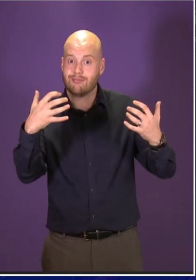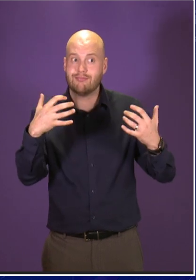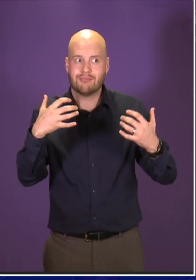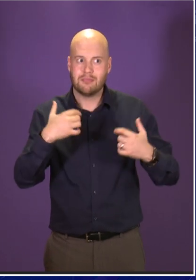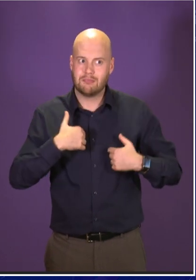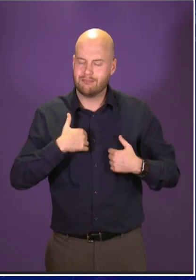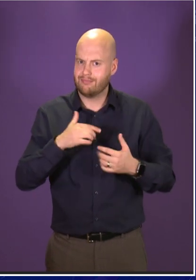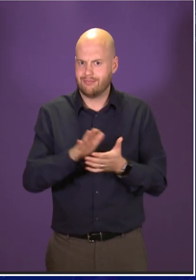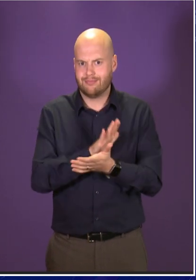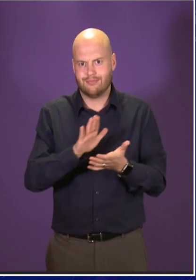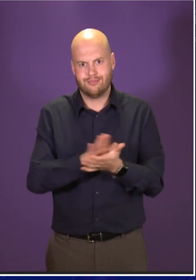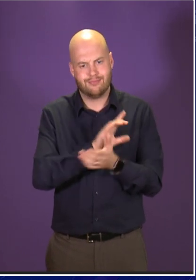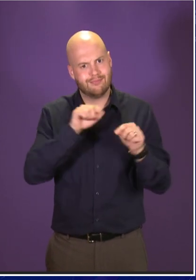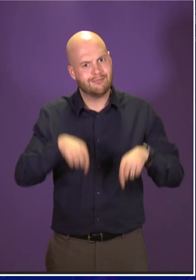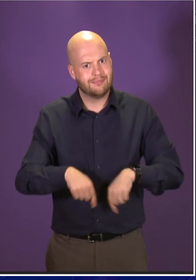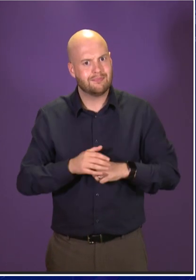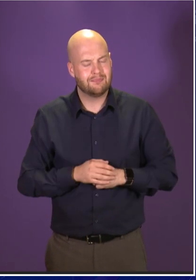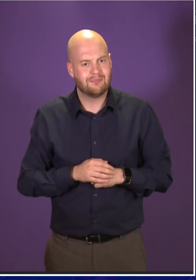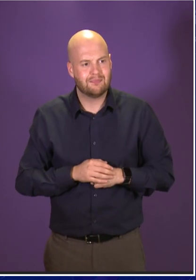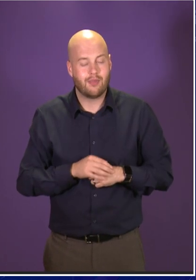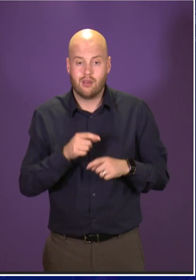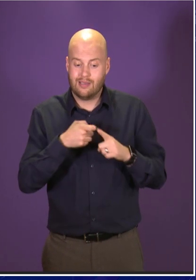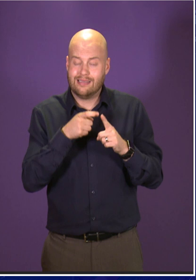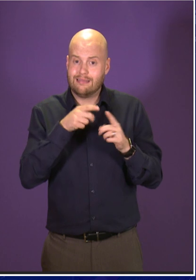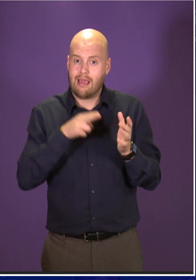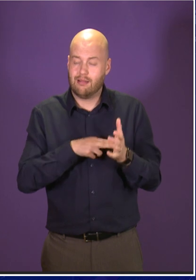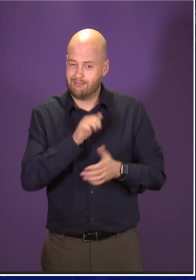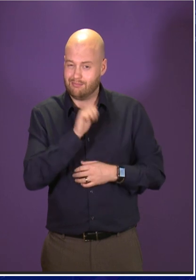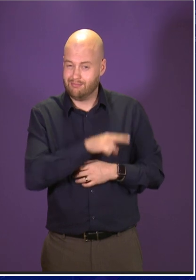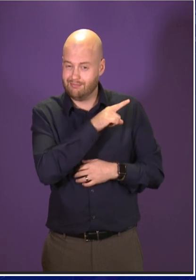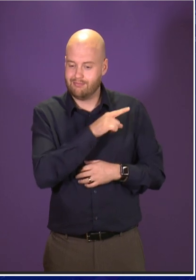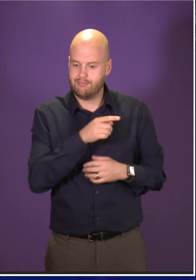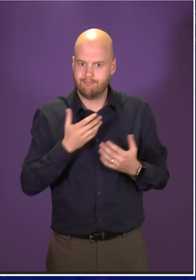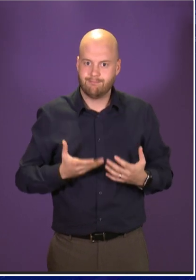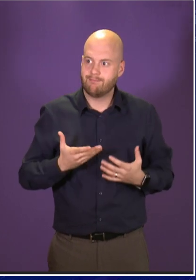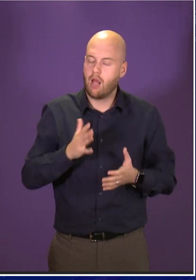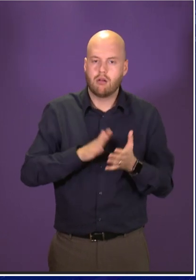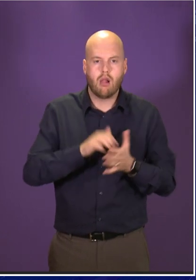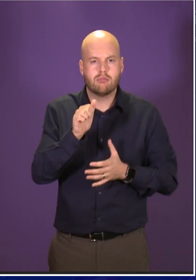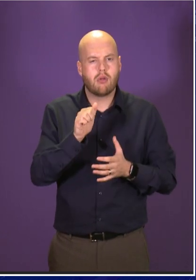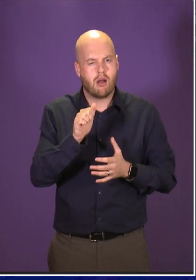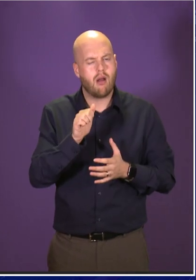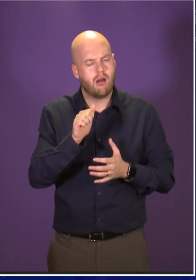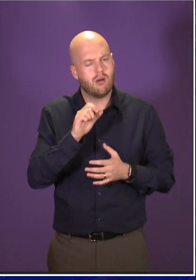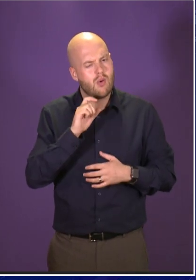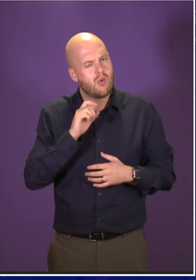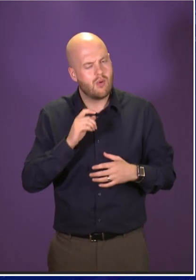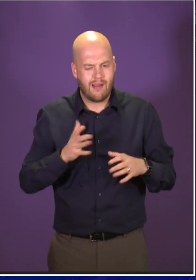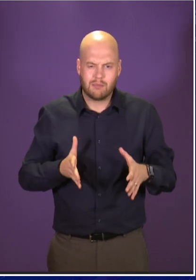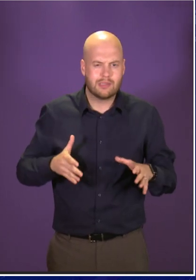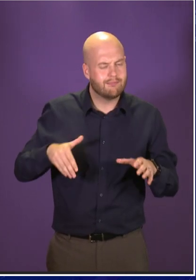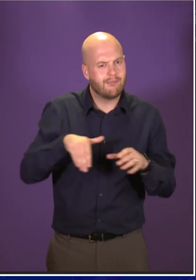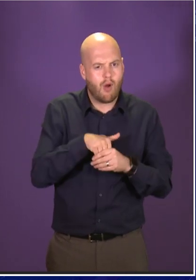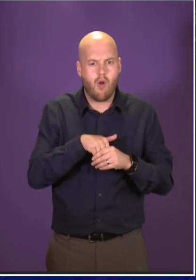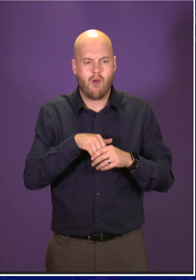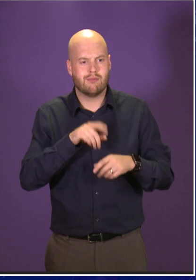again. And as Ken mentioned, at a time when culture has such a huge contribution to make to fixing